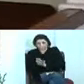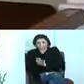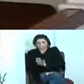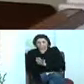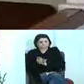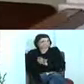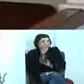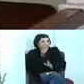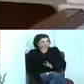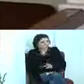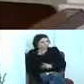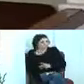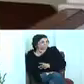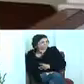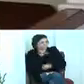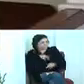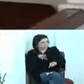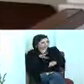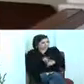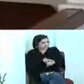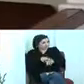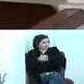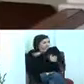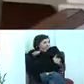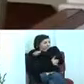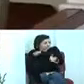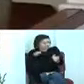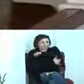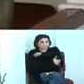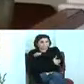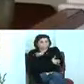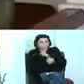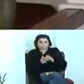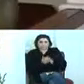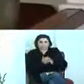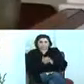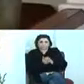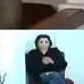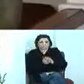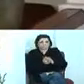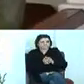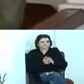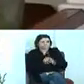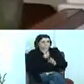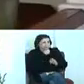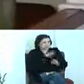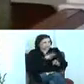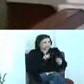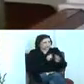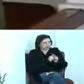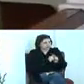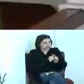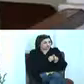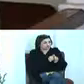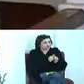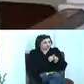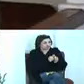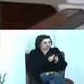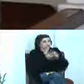nations. The woman with the issue of blood searched for 12 years